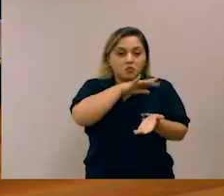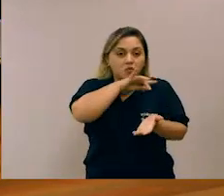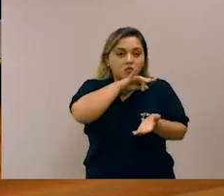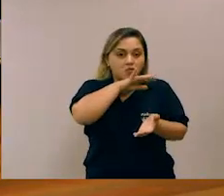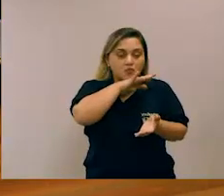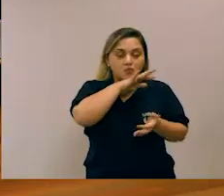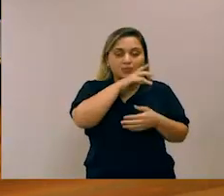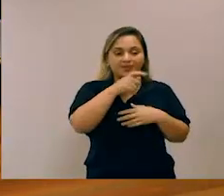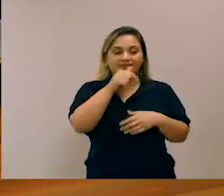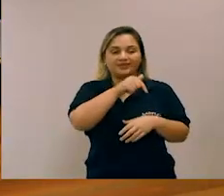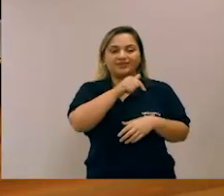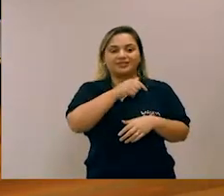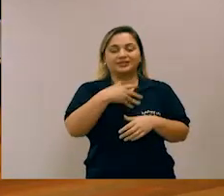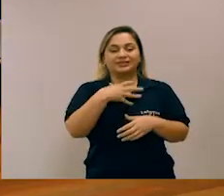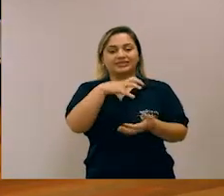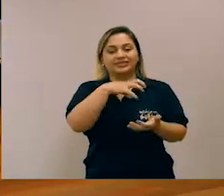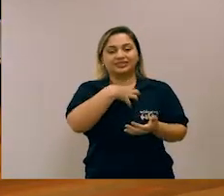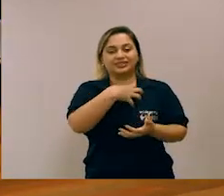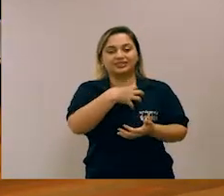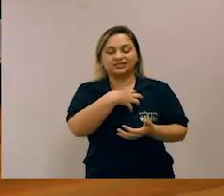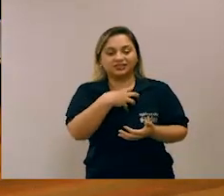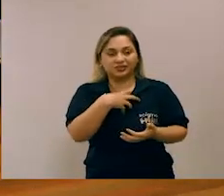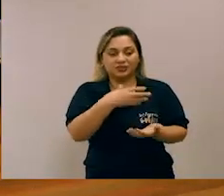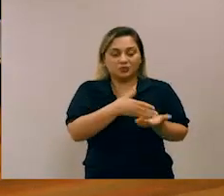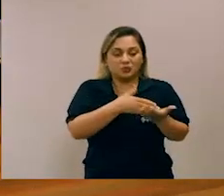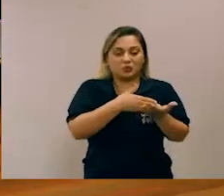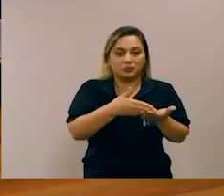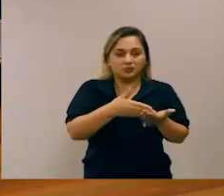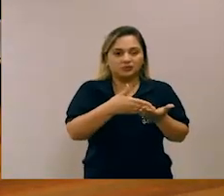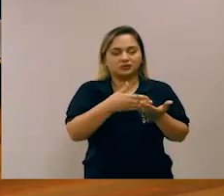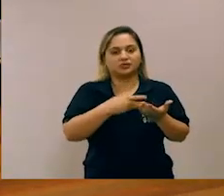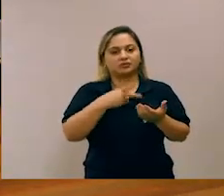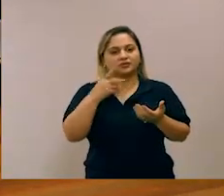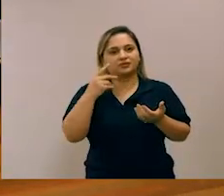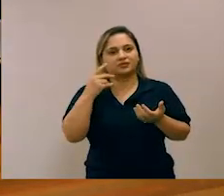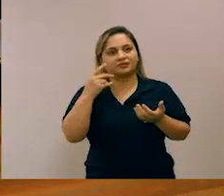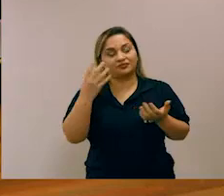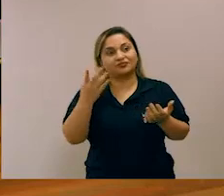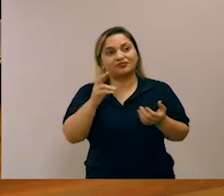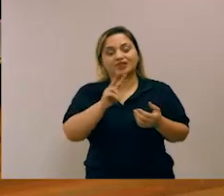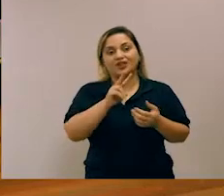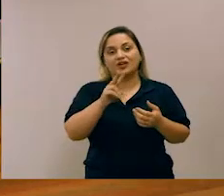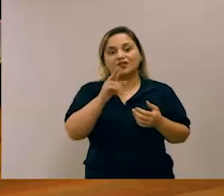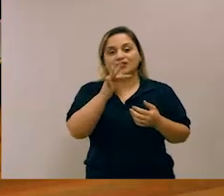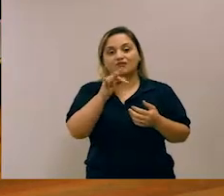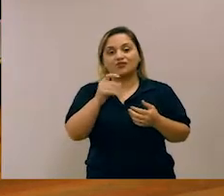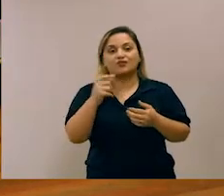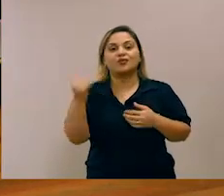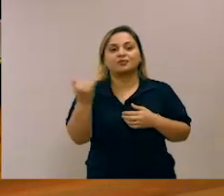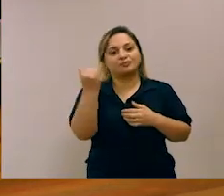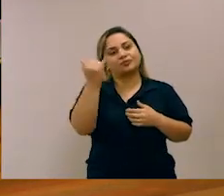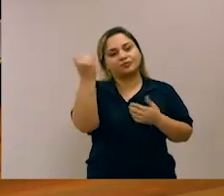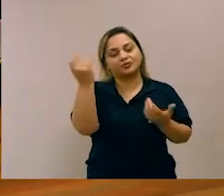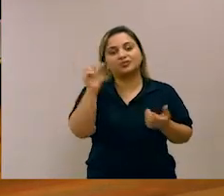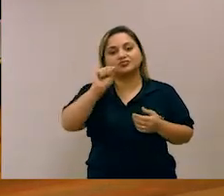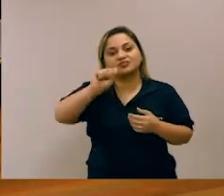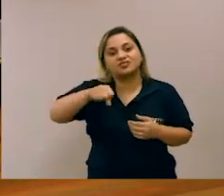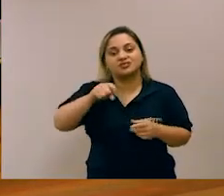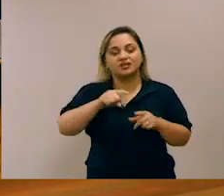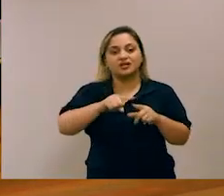very rudimentary way, and this rudimentary way was the most important for us, in my opinion.